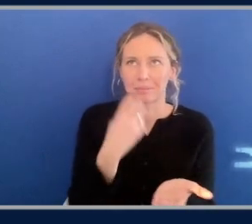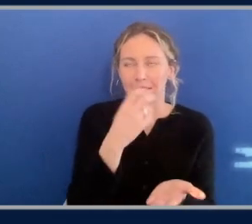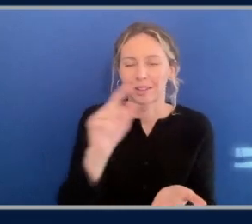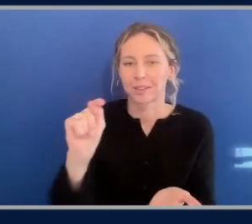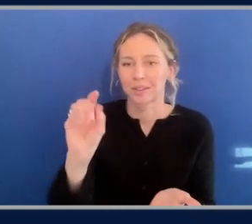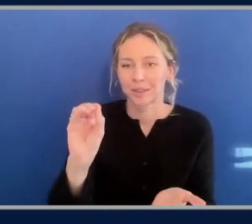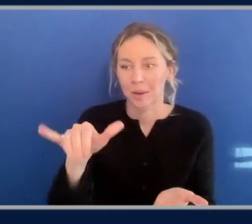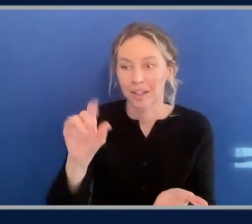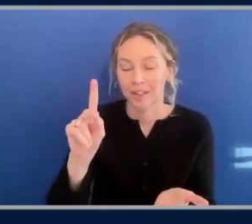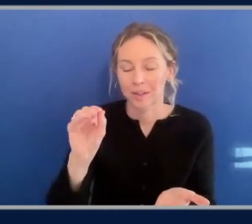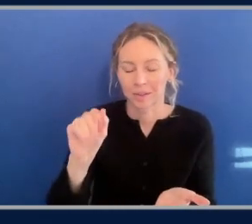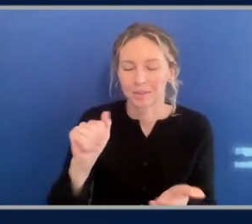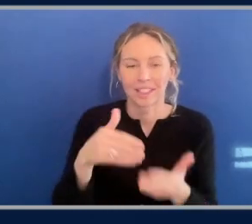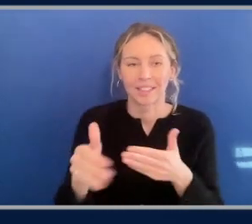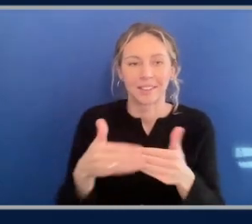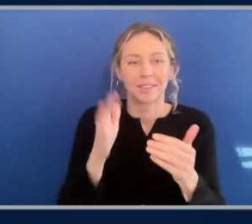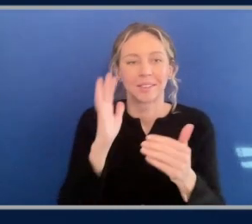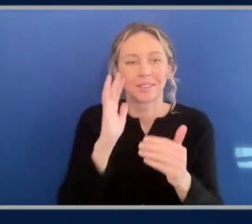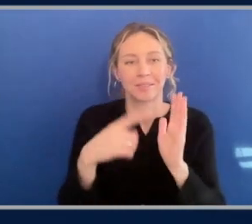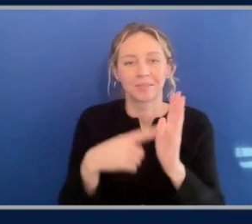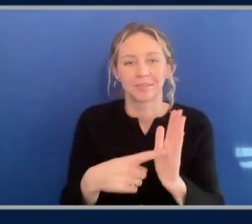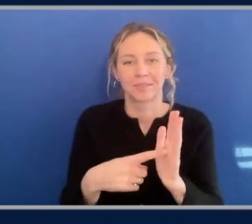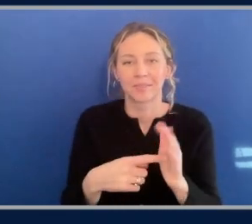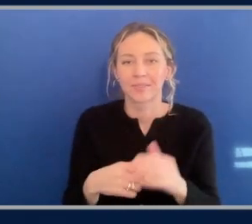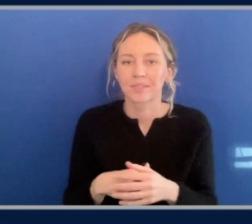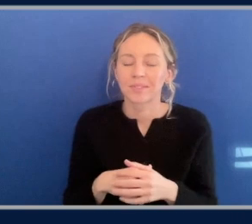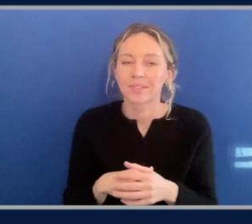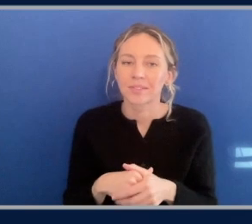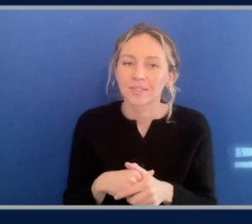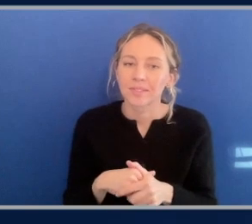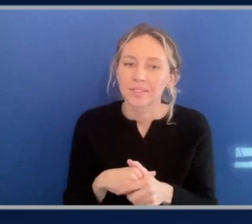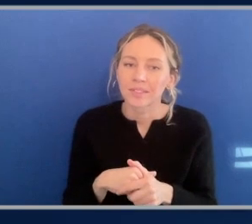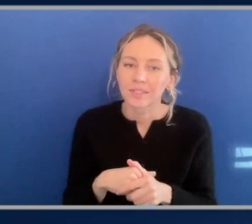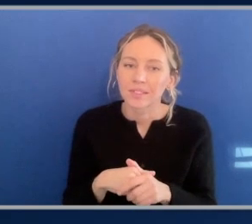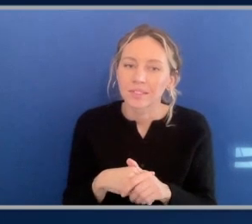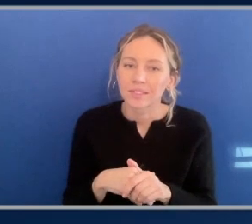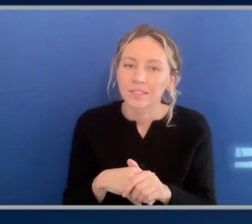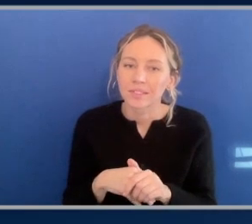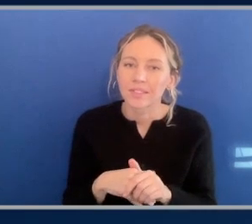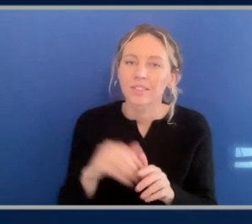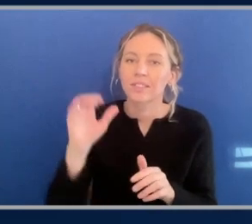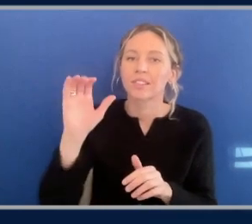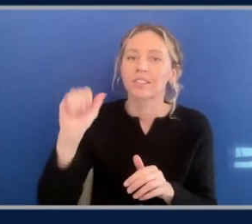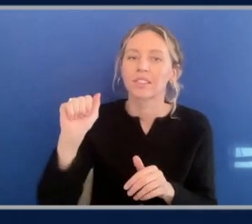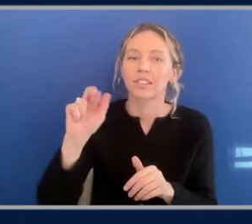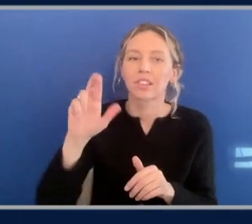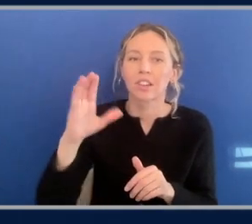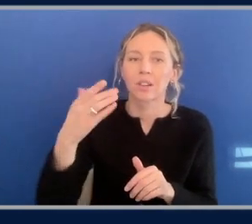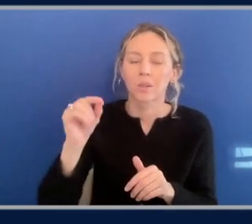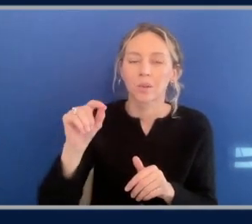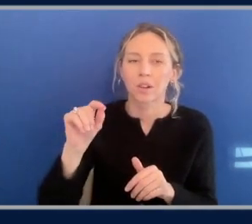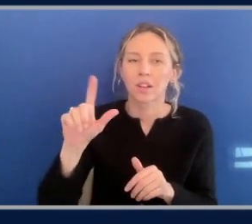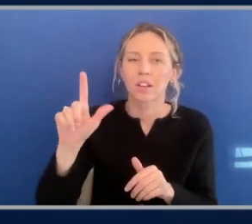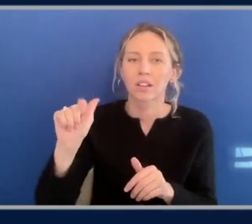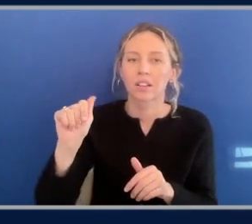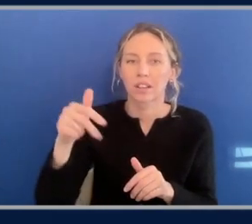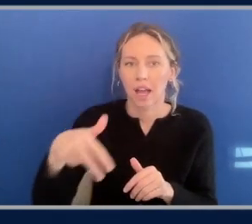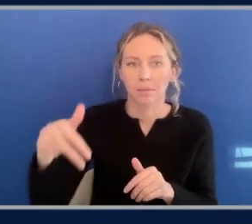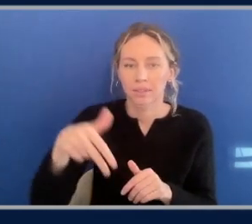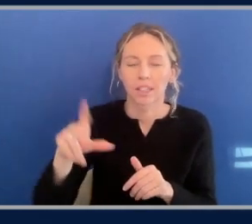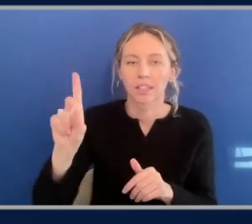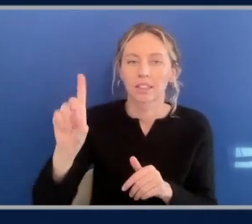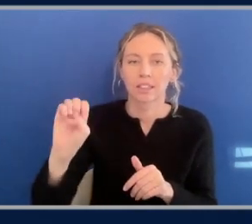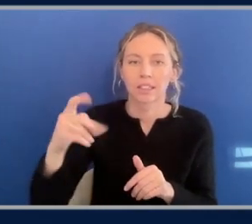let's give this a rip. So let's see, cargo deploy. I think we just have to do cargo lambda deploy. So export